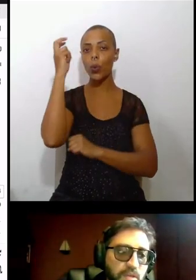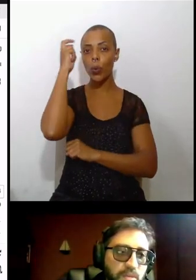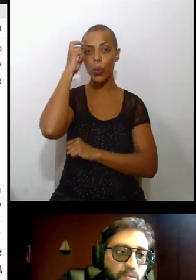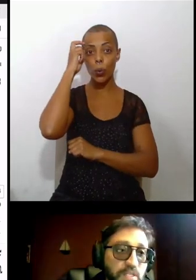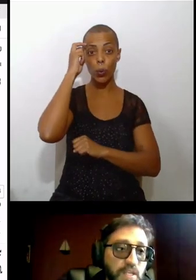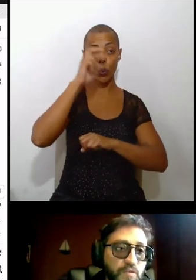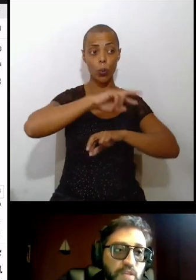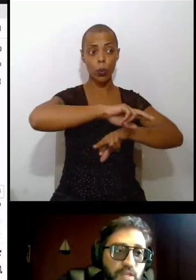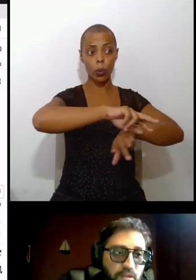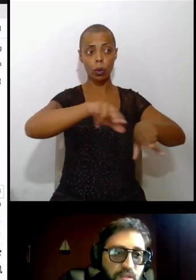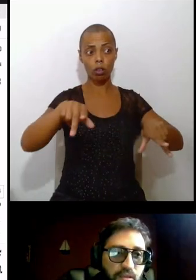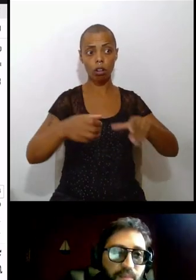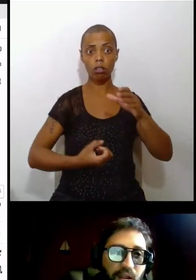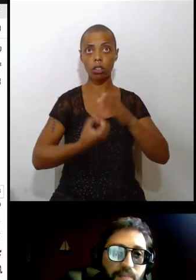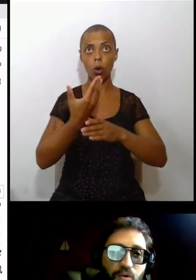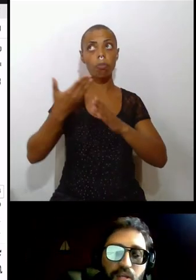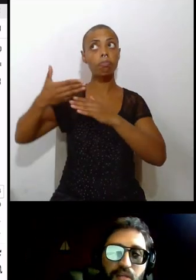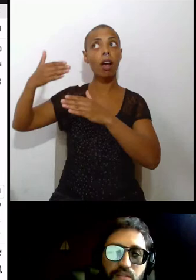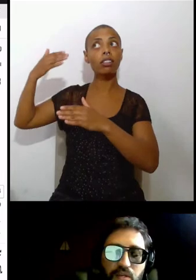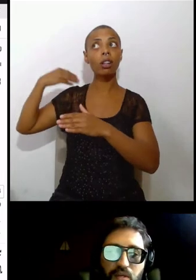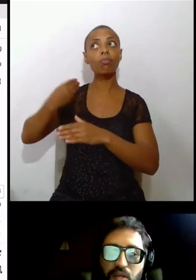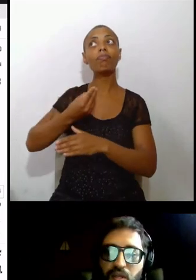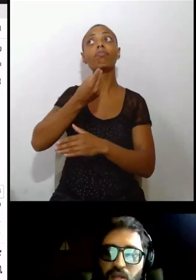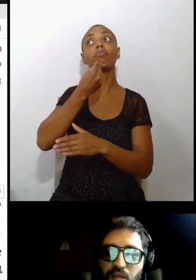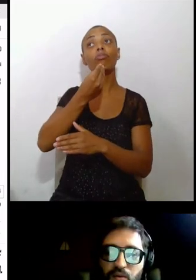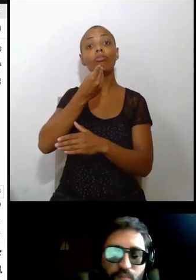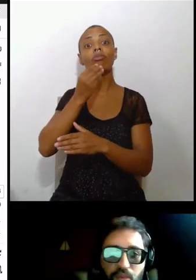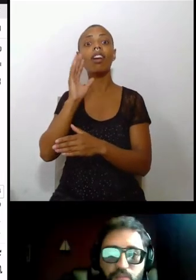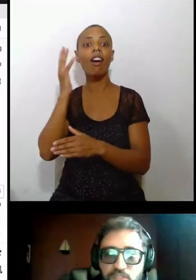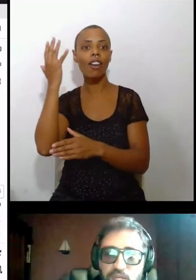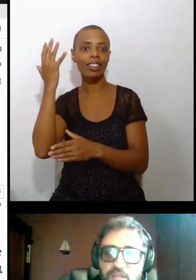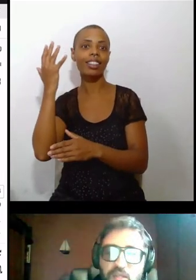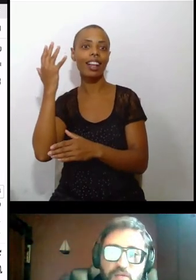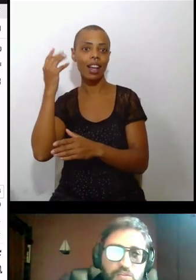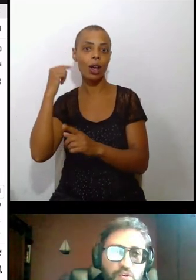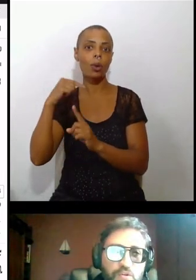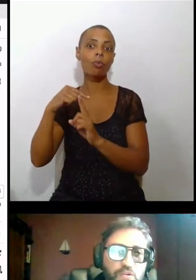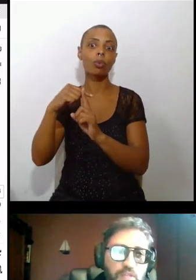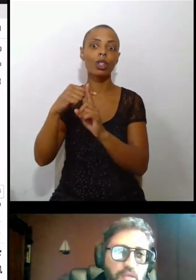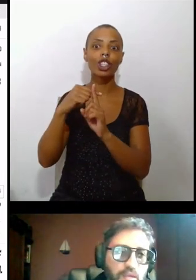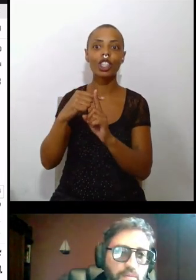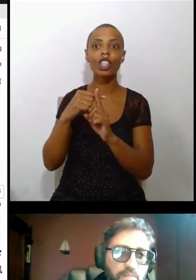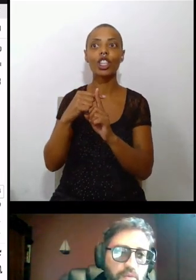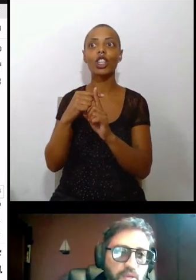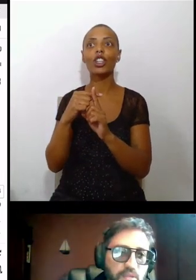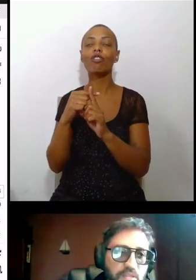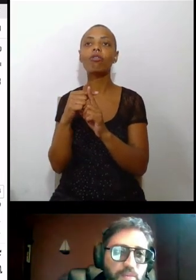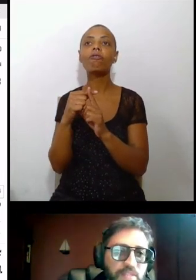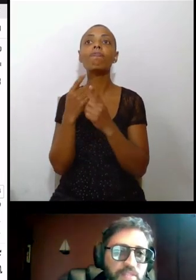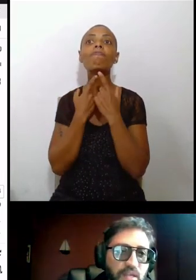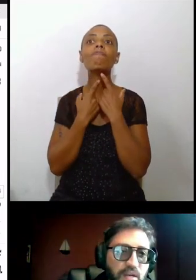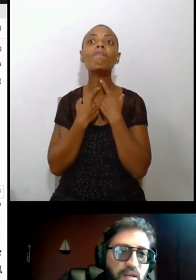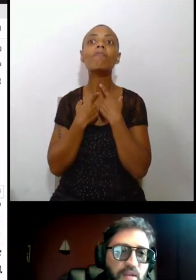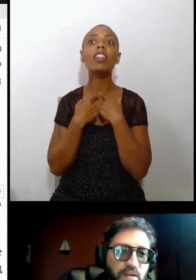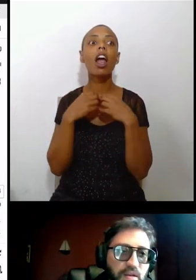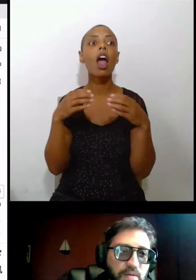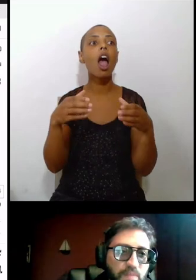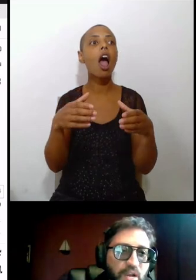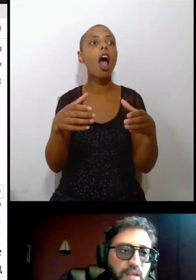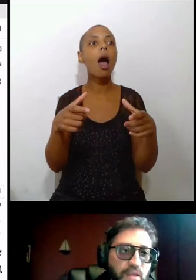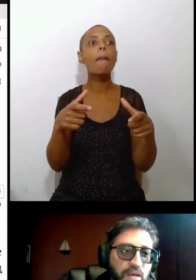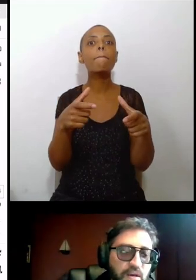that have created alternative past alternative histories some of them are